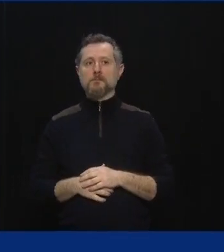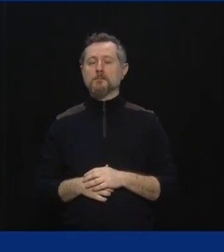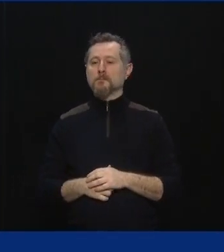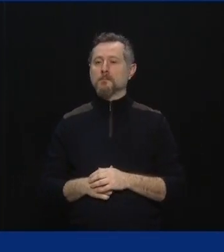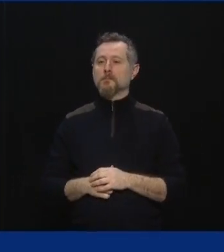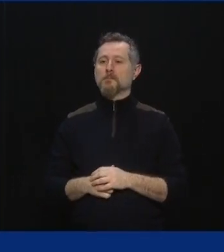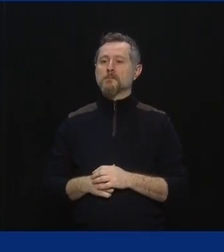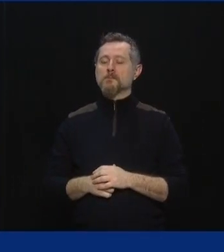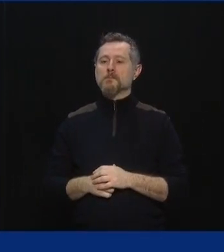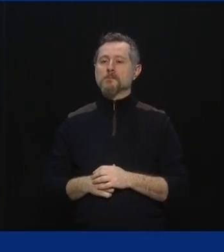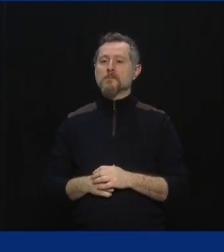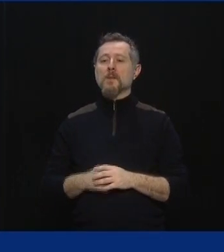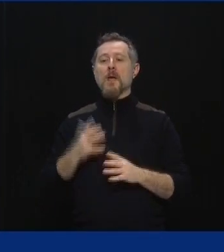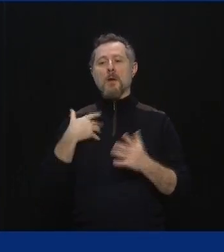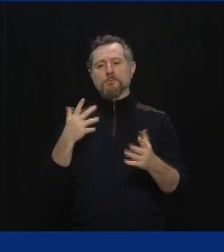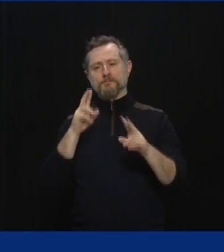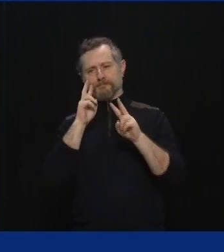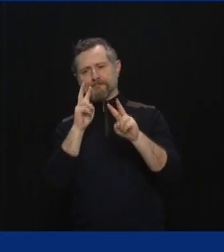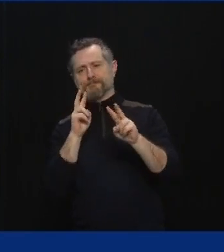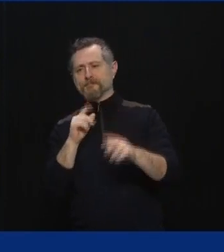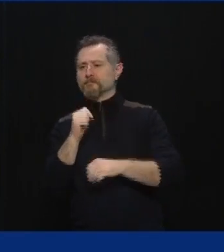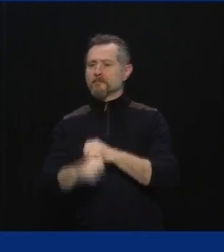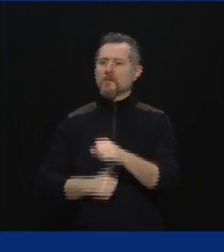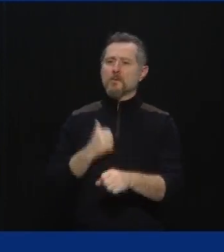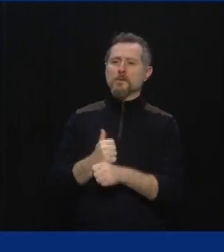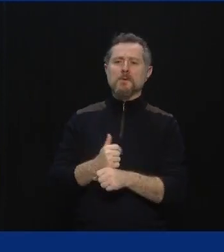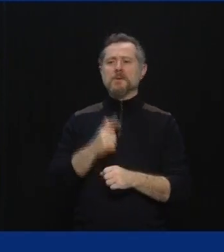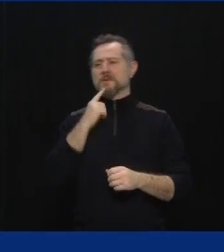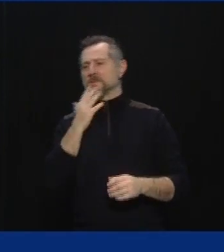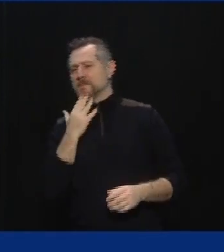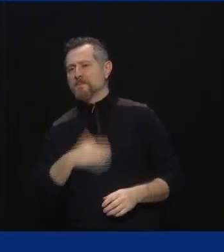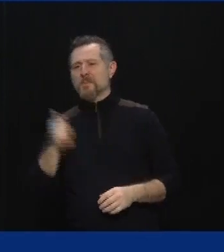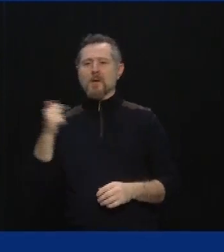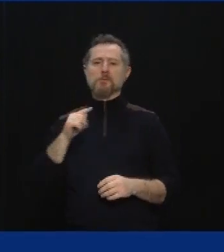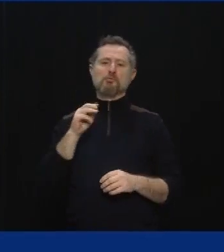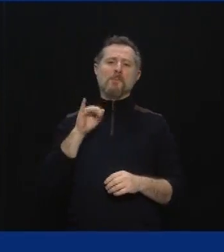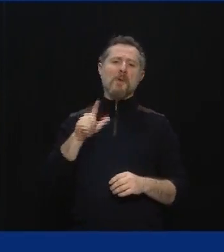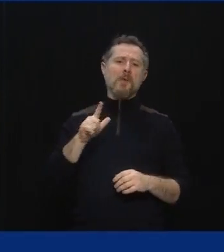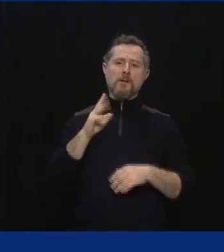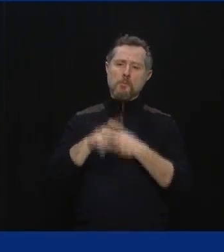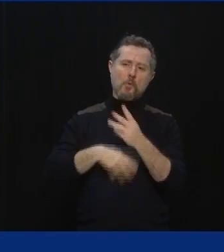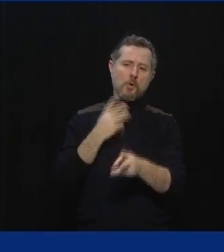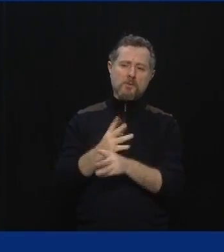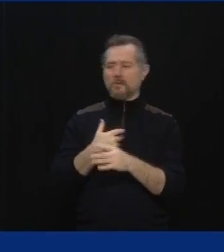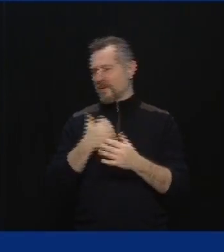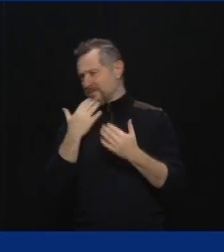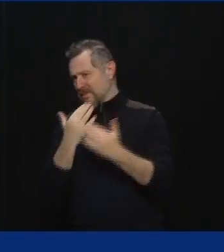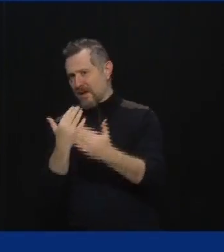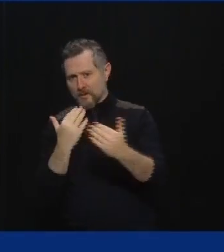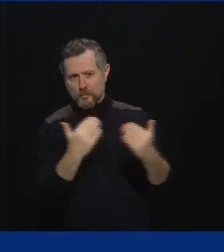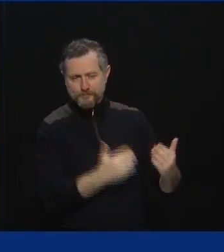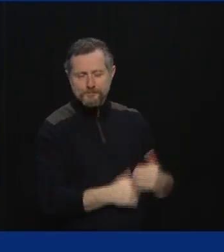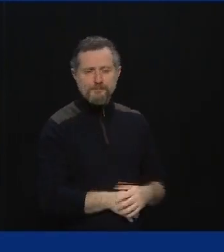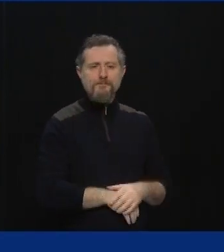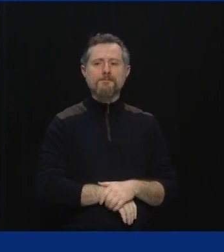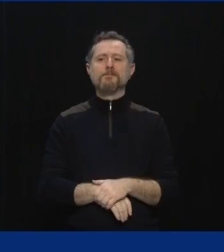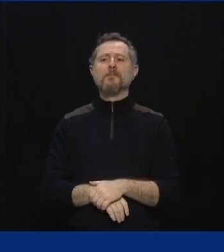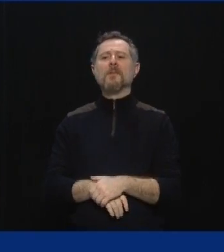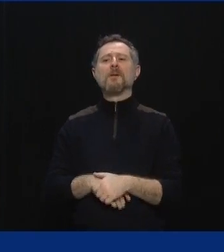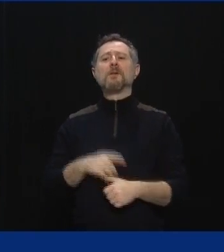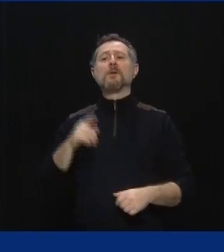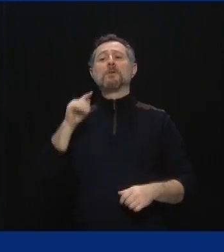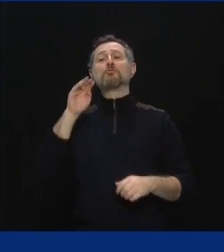We now look forward to building a world-class terminal with you. Gary, thank you again. To the new Terminal 1